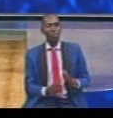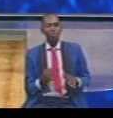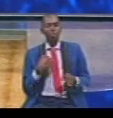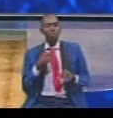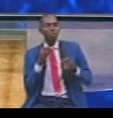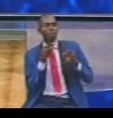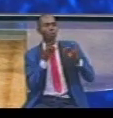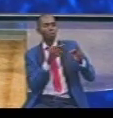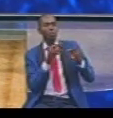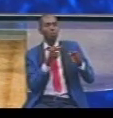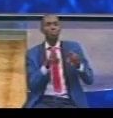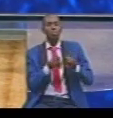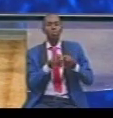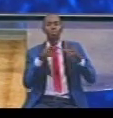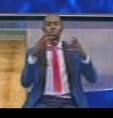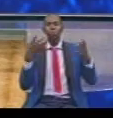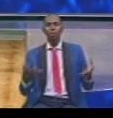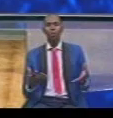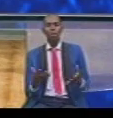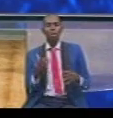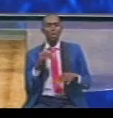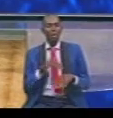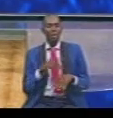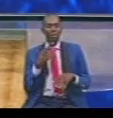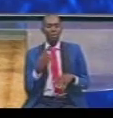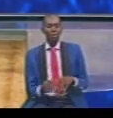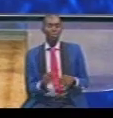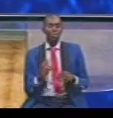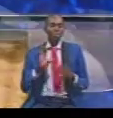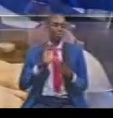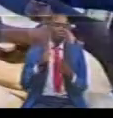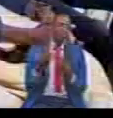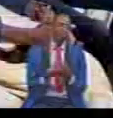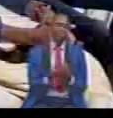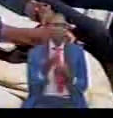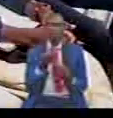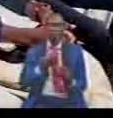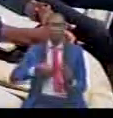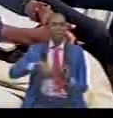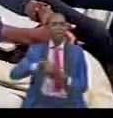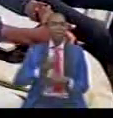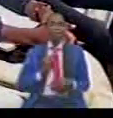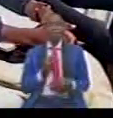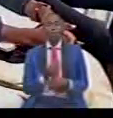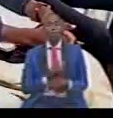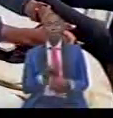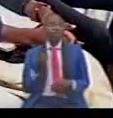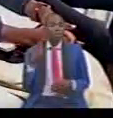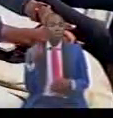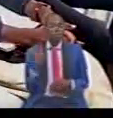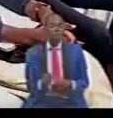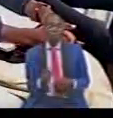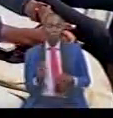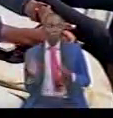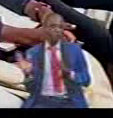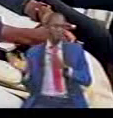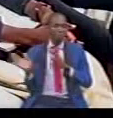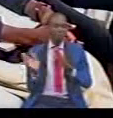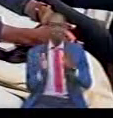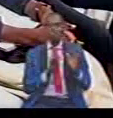too much at the circumstances around us. The wind was contrary unto